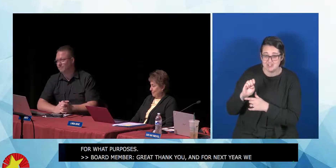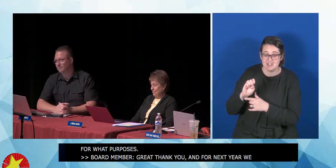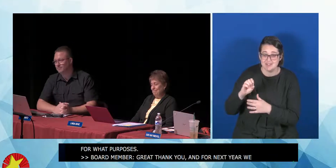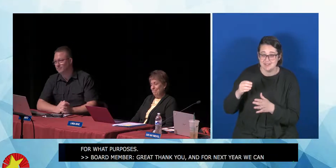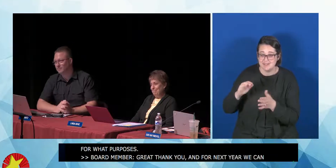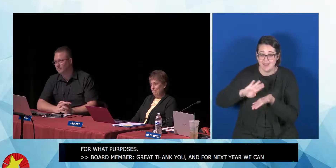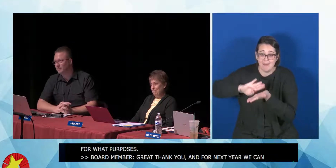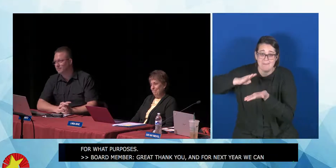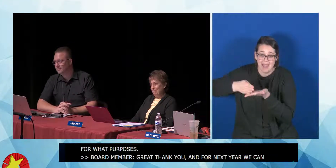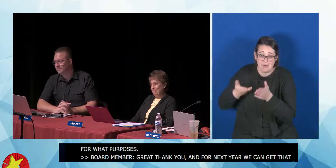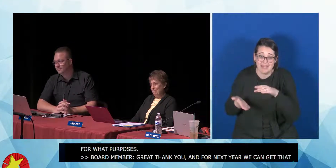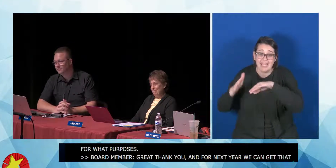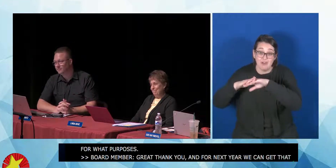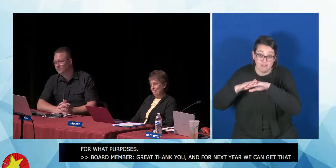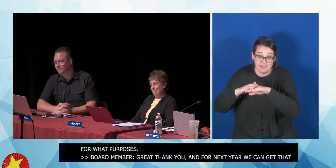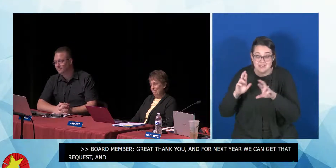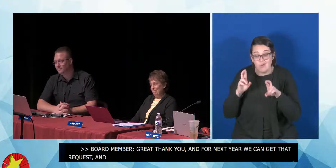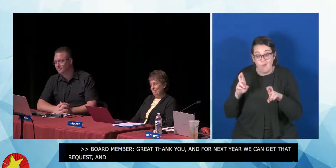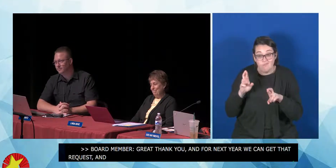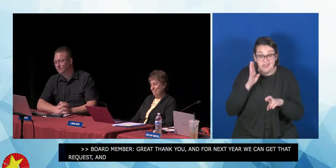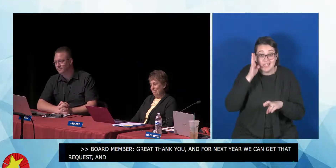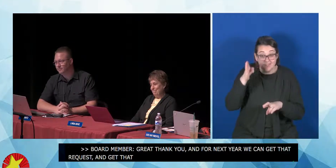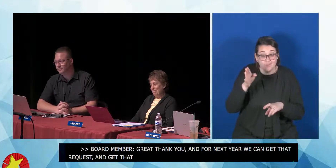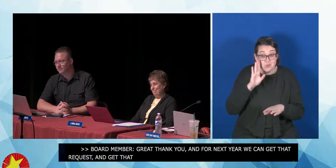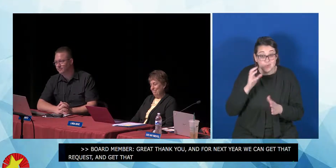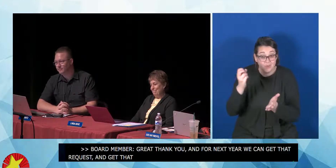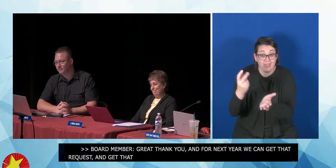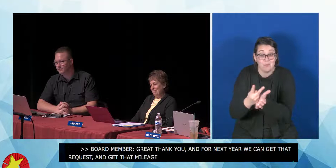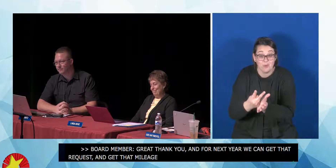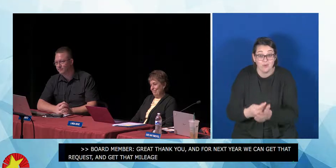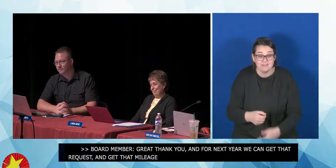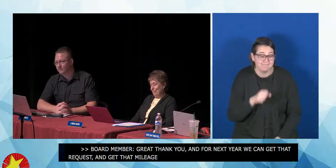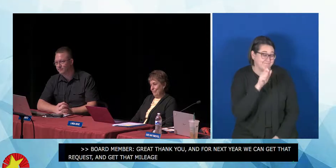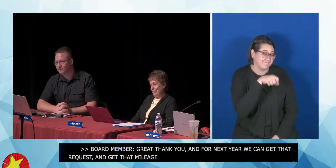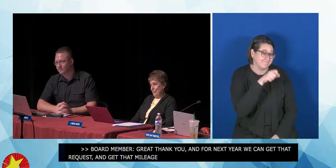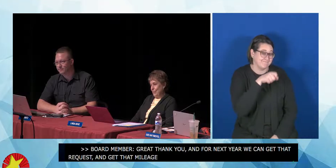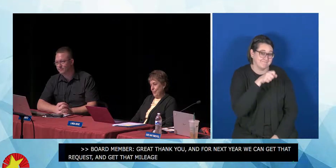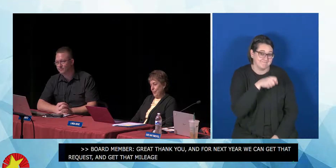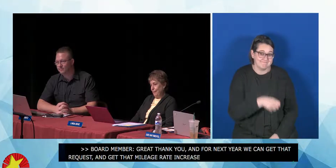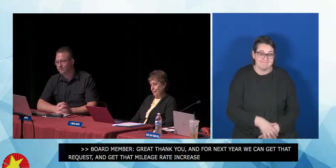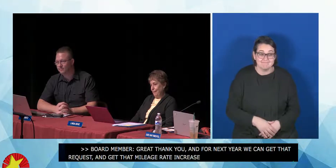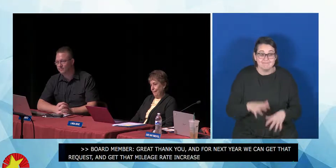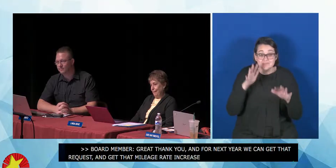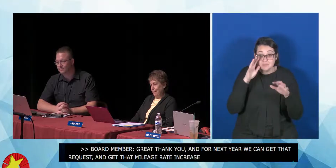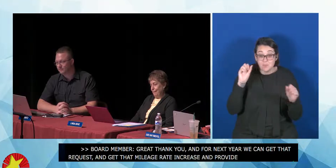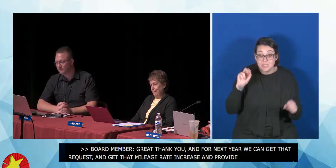that approved at some time in the future. Yes. Thank you. Are there any other